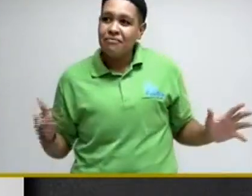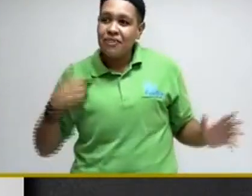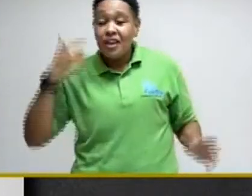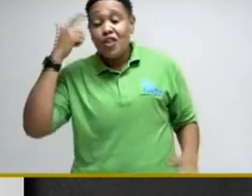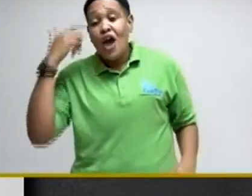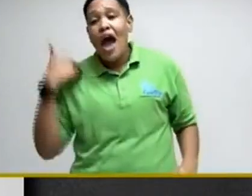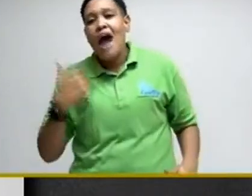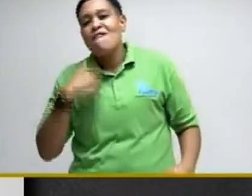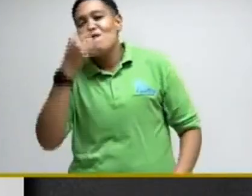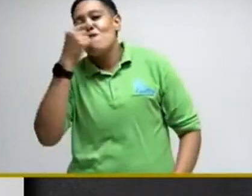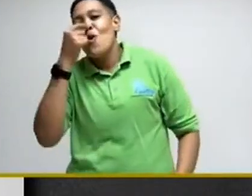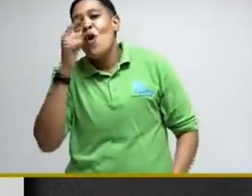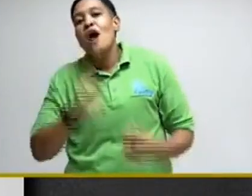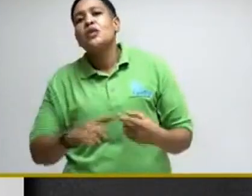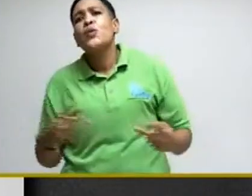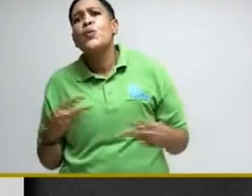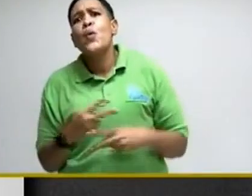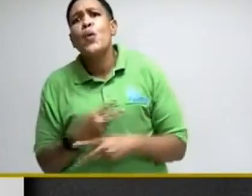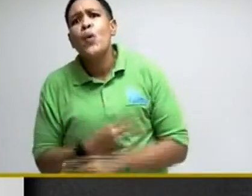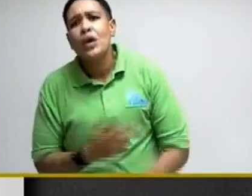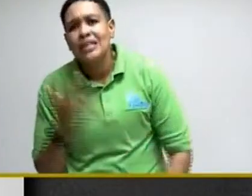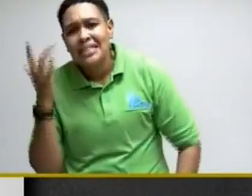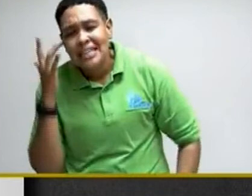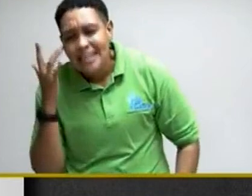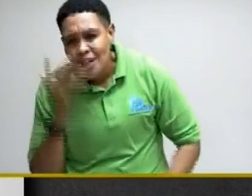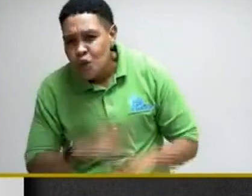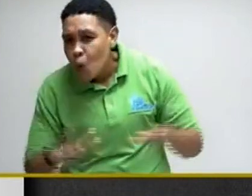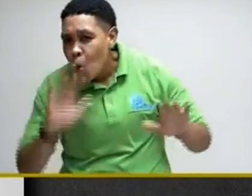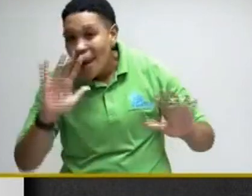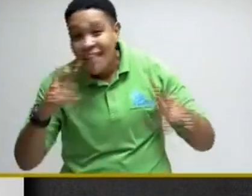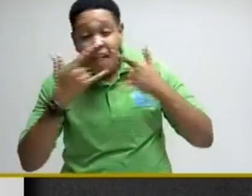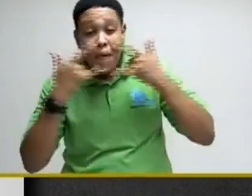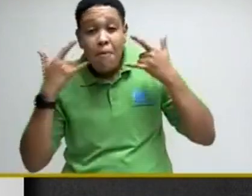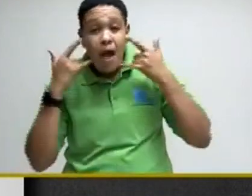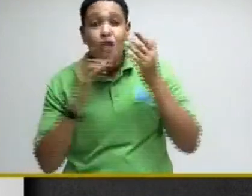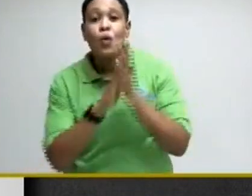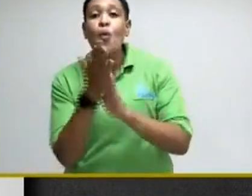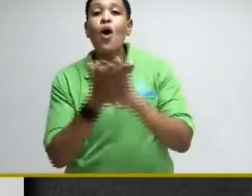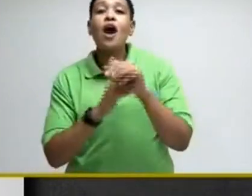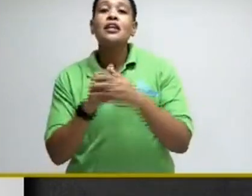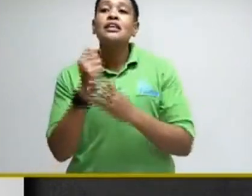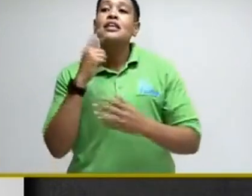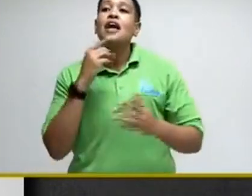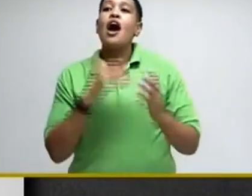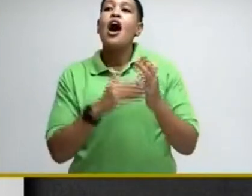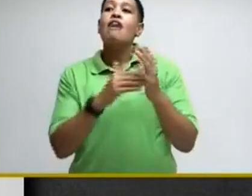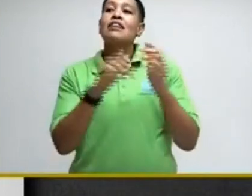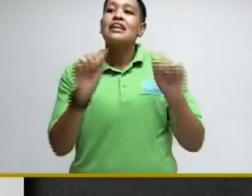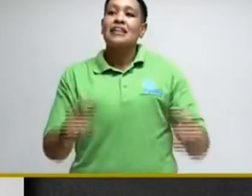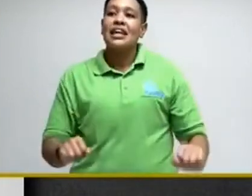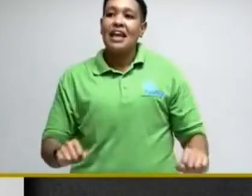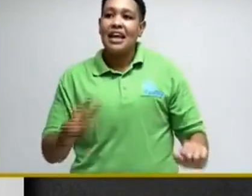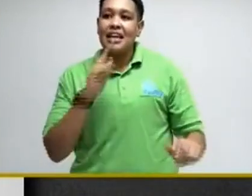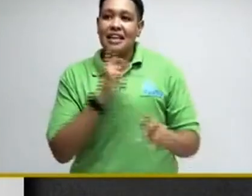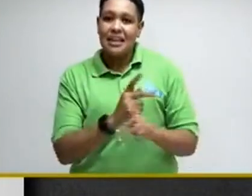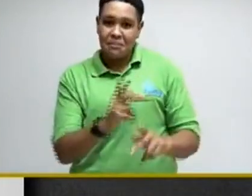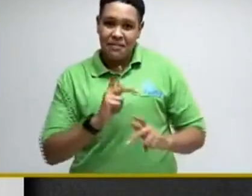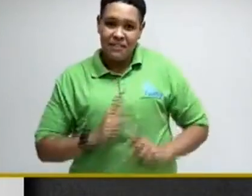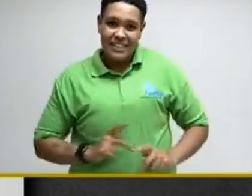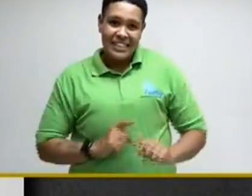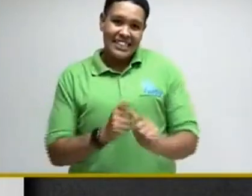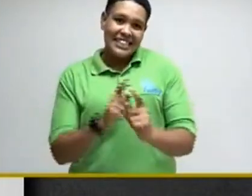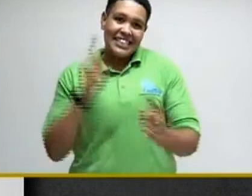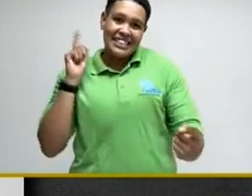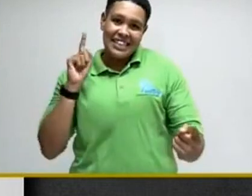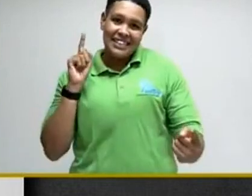I had the flu until things got worse. Don't leave your mask, wash your hands as often as you can, and always keep a physical distance